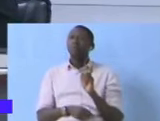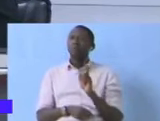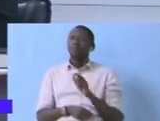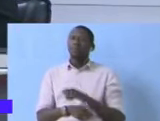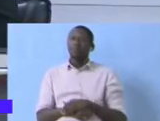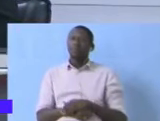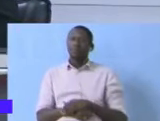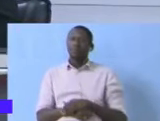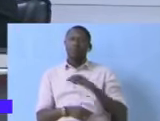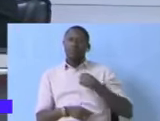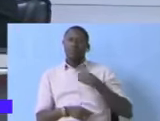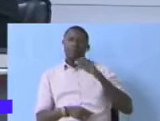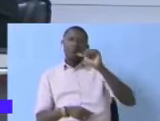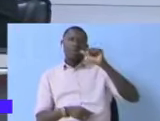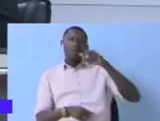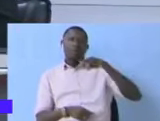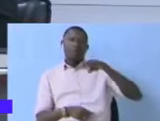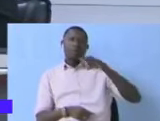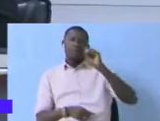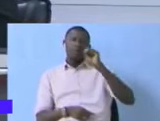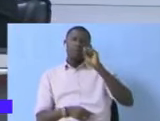Ansumana Jammeh.